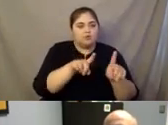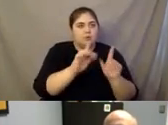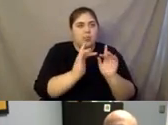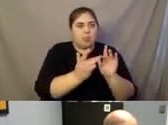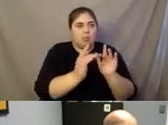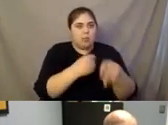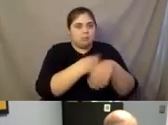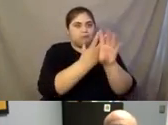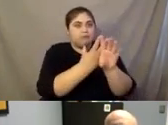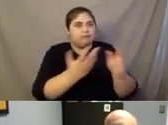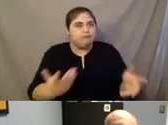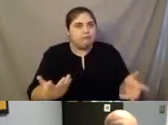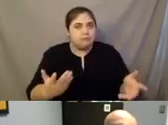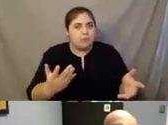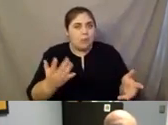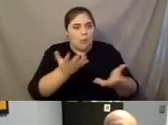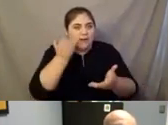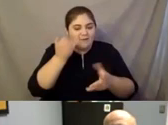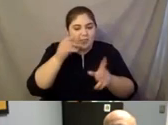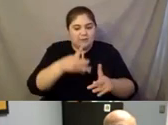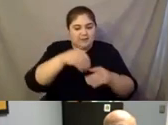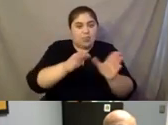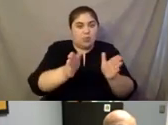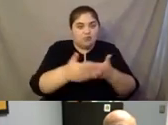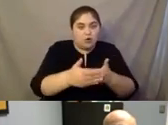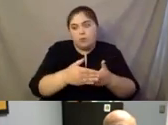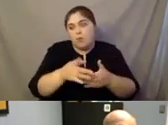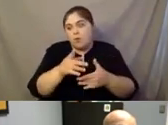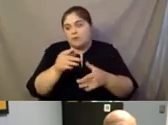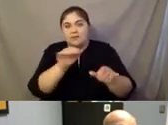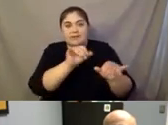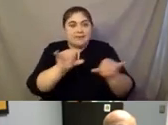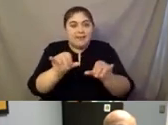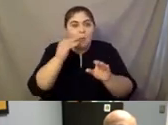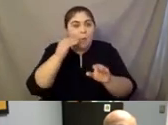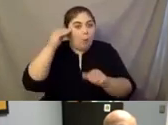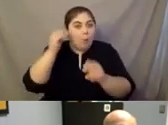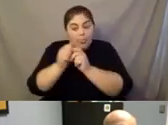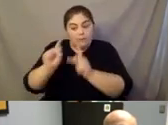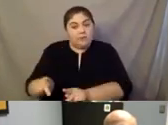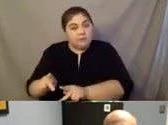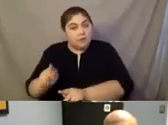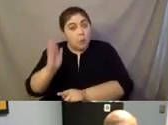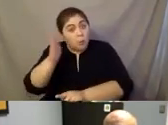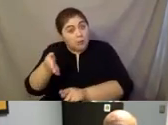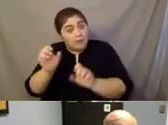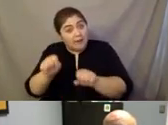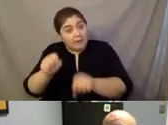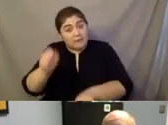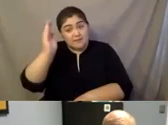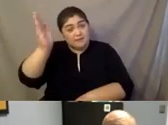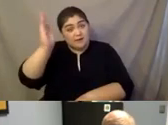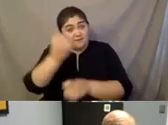appearance? What if the person's in the room or in the home with them? And are they going to be able to testify